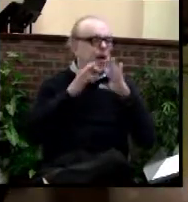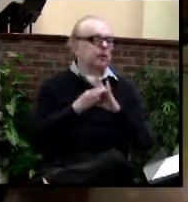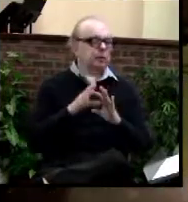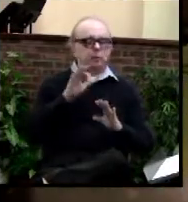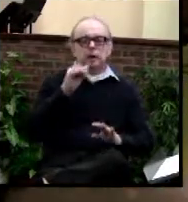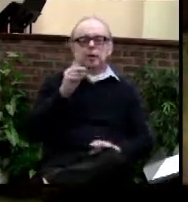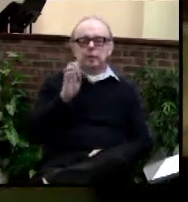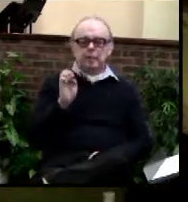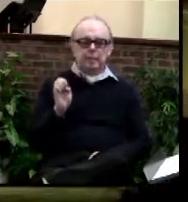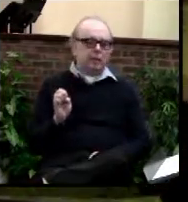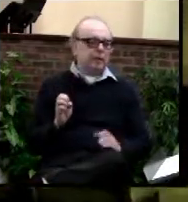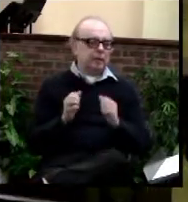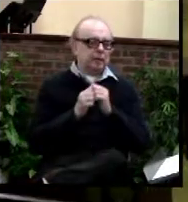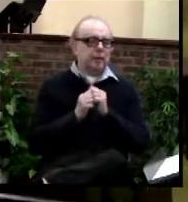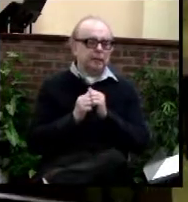together.